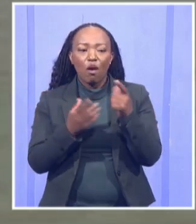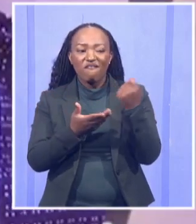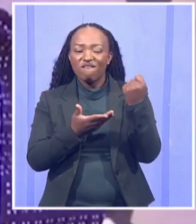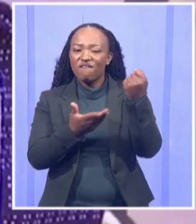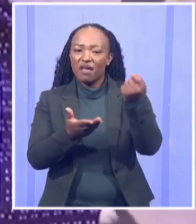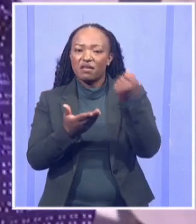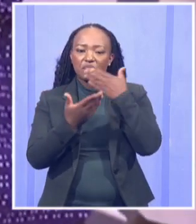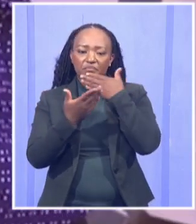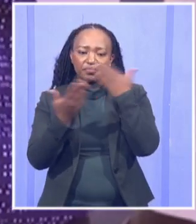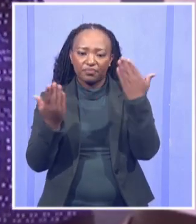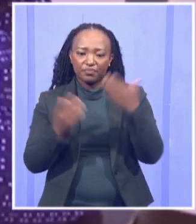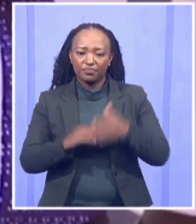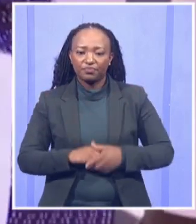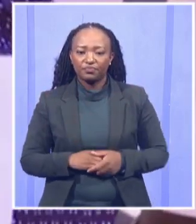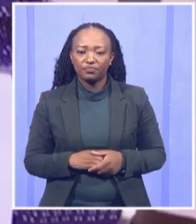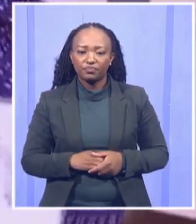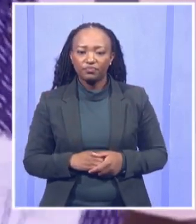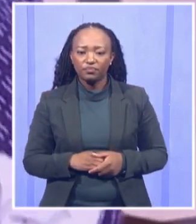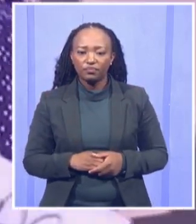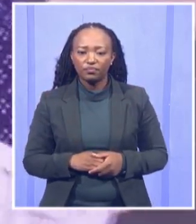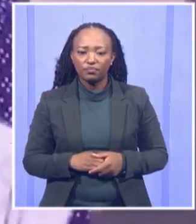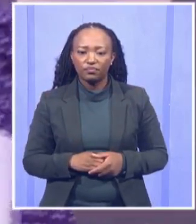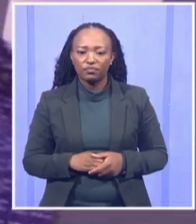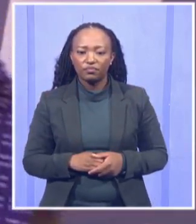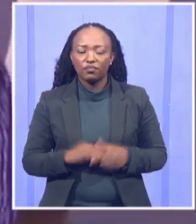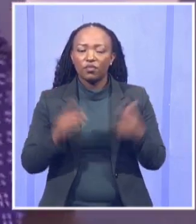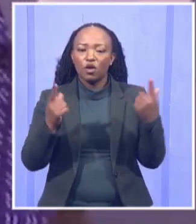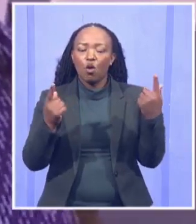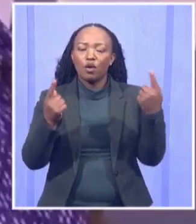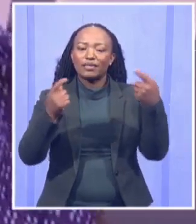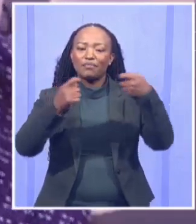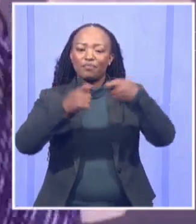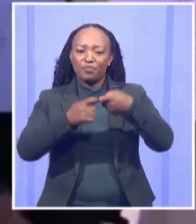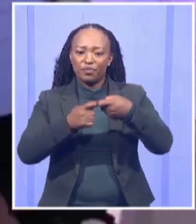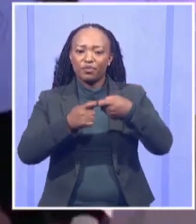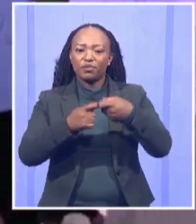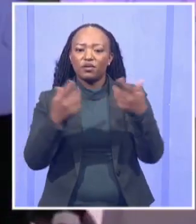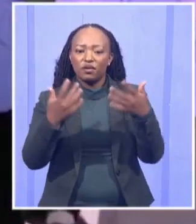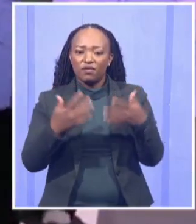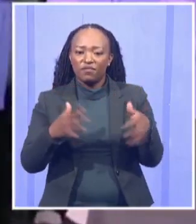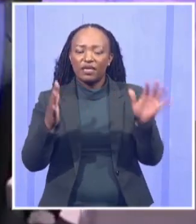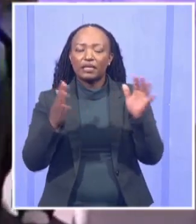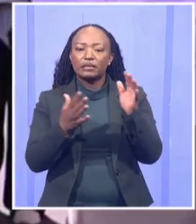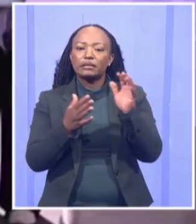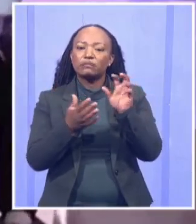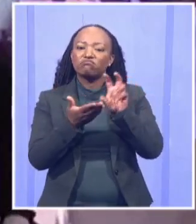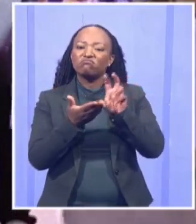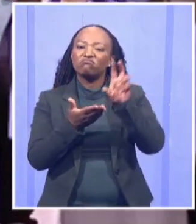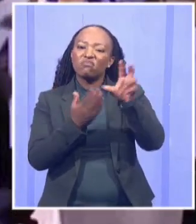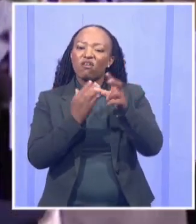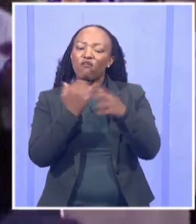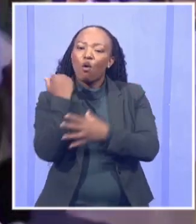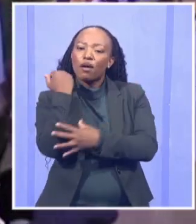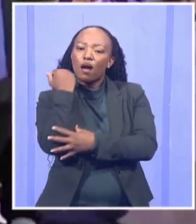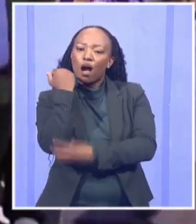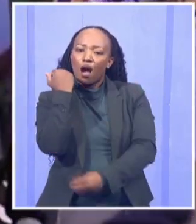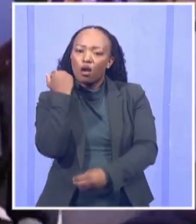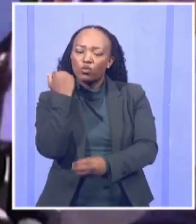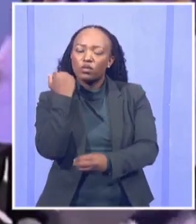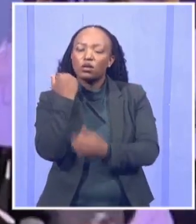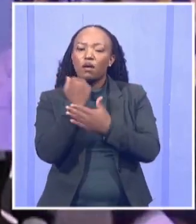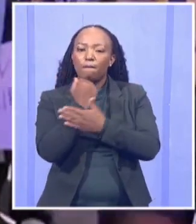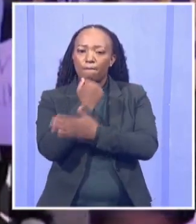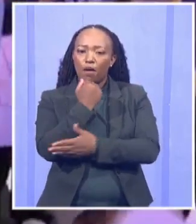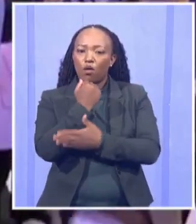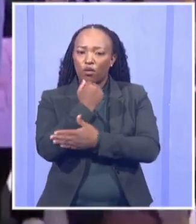routes. Yet, the initial contributions fall short of the sums called for by poorer countries. While it is